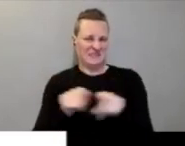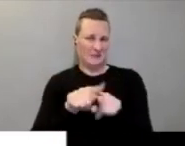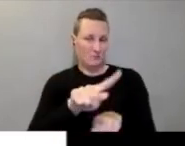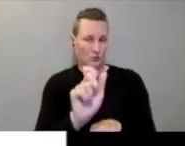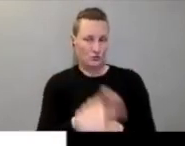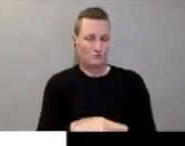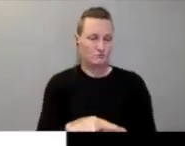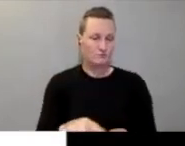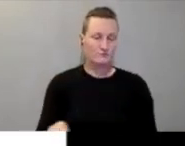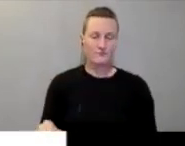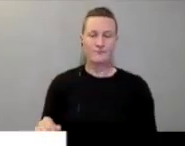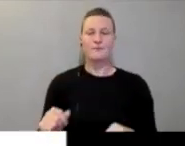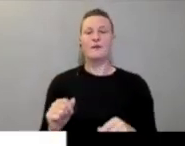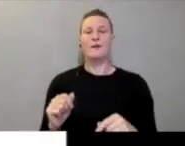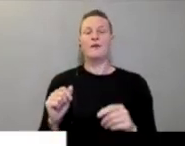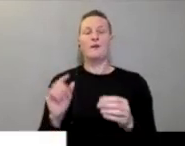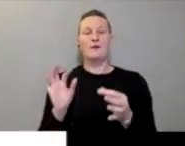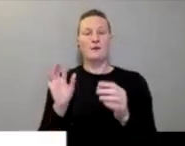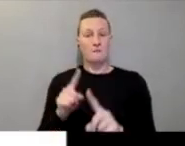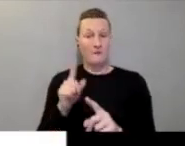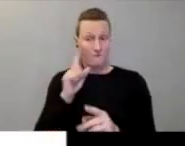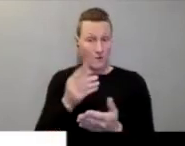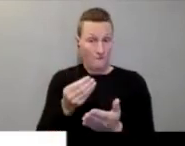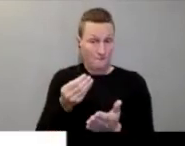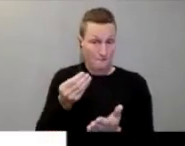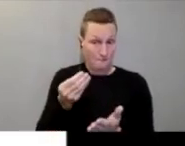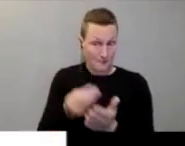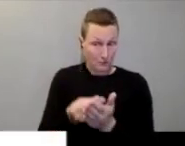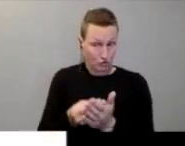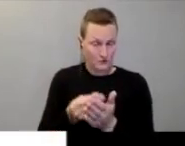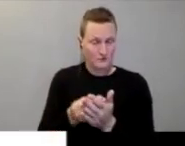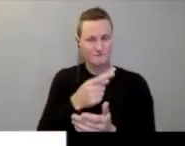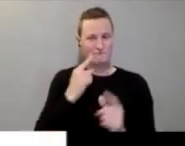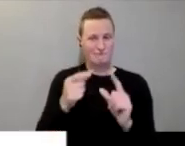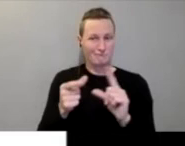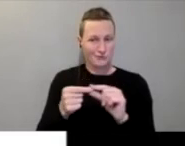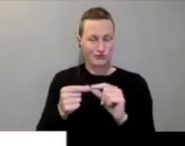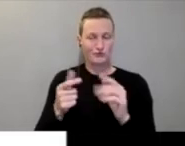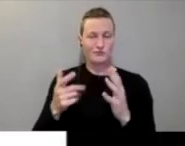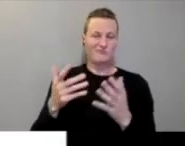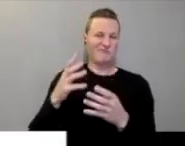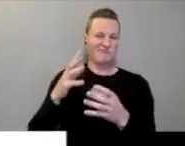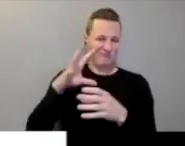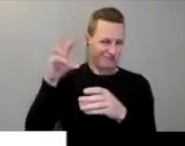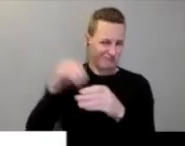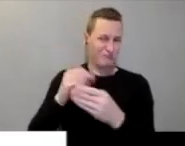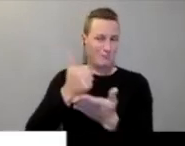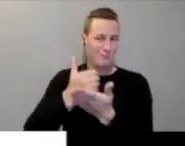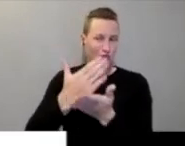costs associated with installation, exactly. Maintenance, strike, everything should be part of that. Yeah, and that's in the budget form that's in